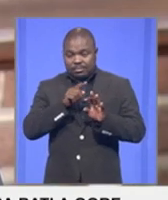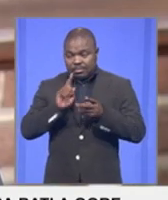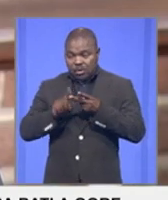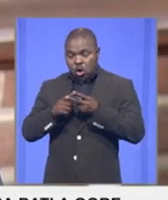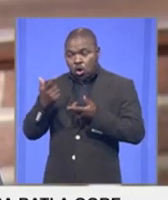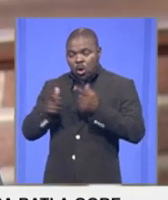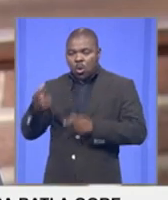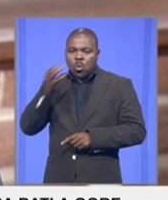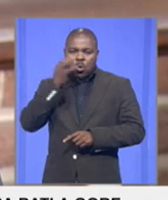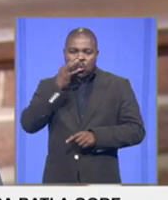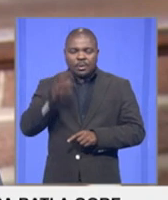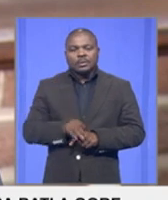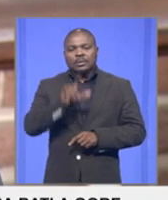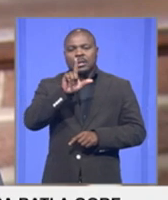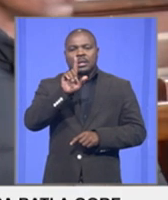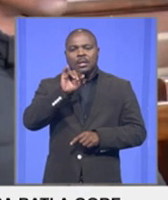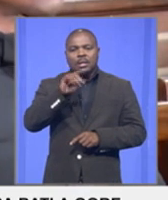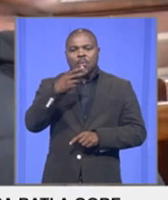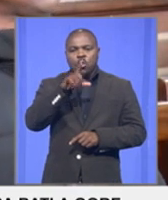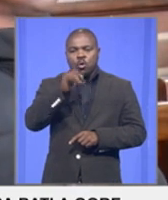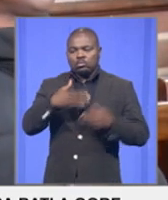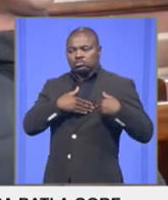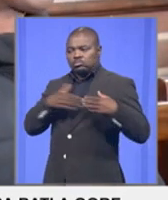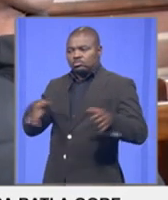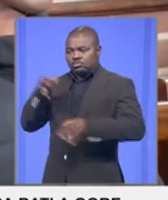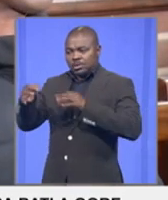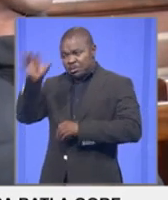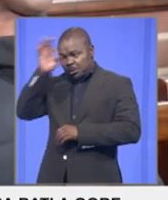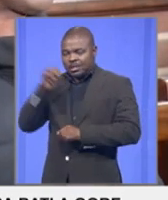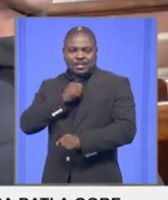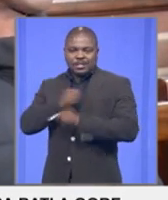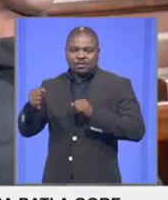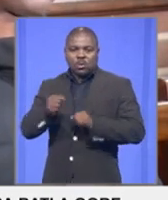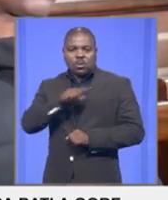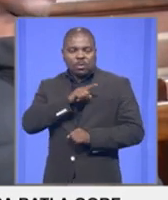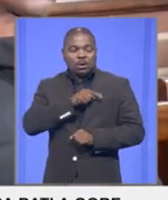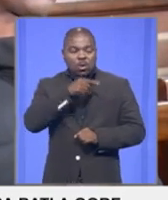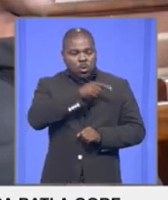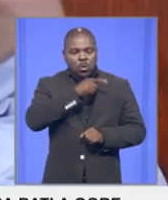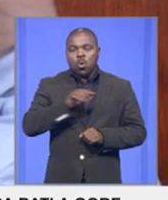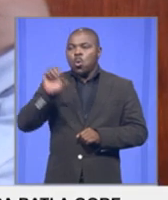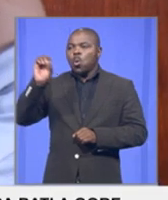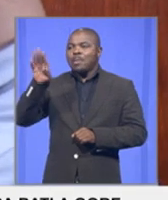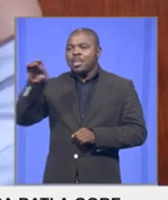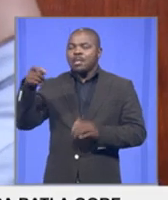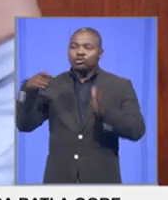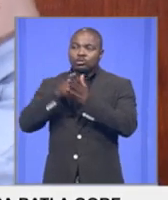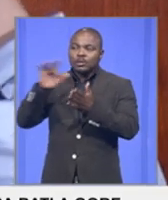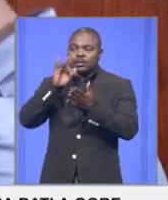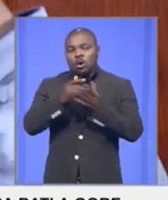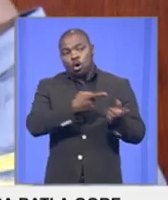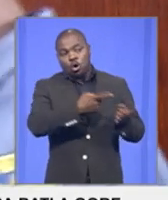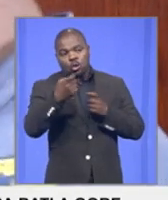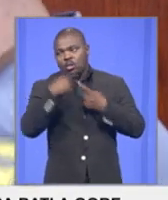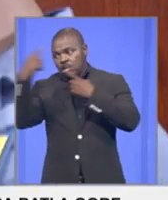tsa gore Dipholo o ne a ipolela kwa sepodising le gore o ne a biletswa kwa marekelong mangwe magolo a Bloemfontein mme teng ko